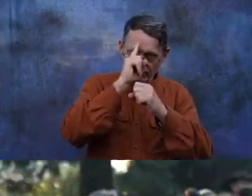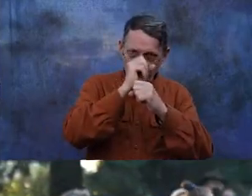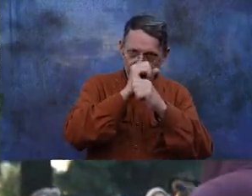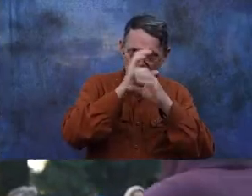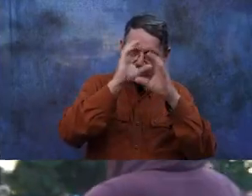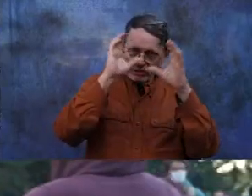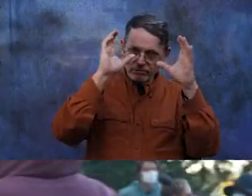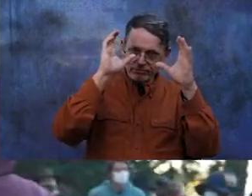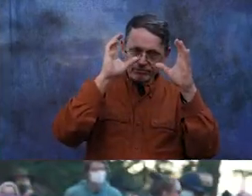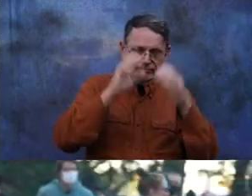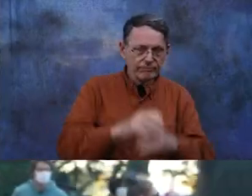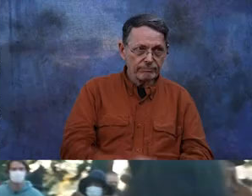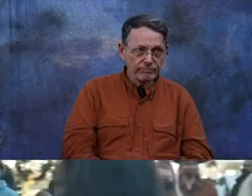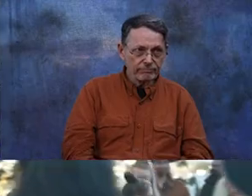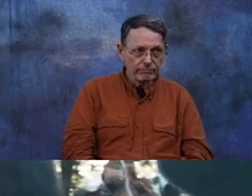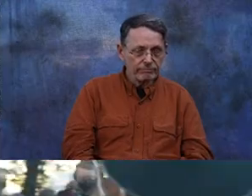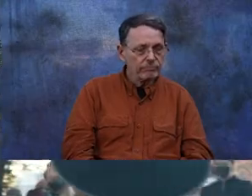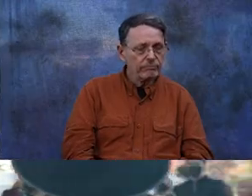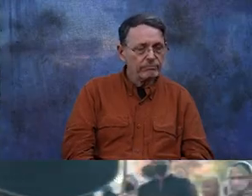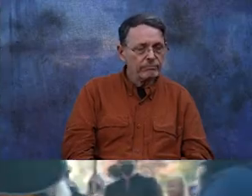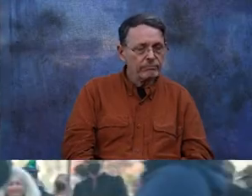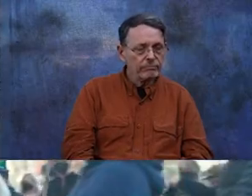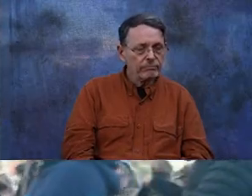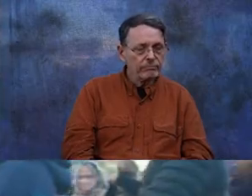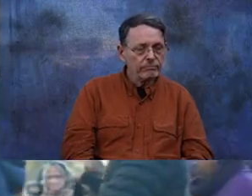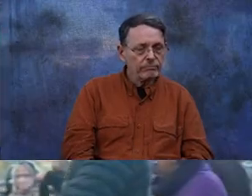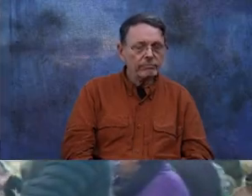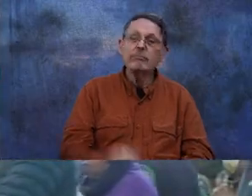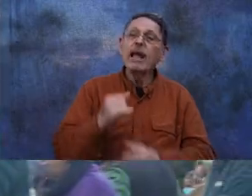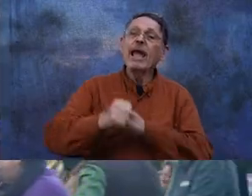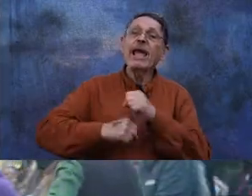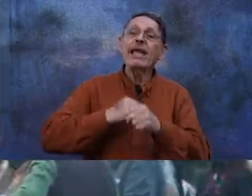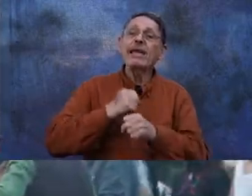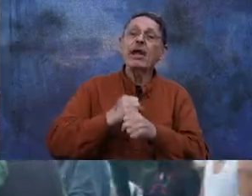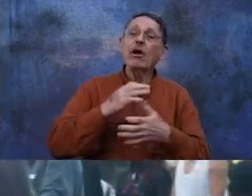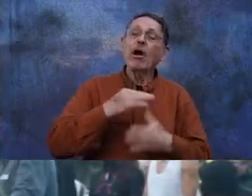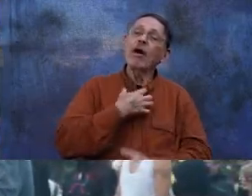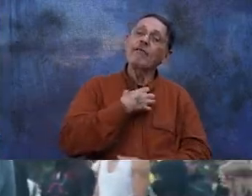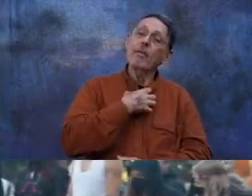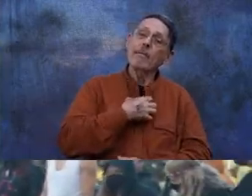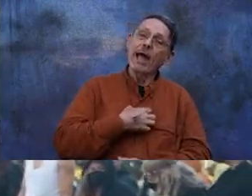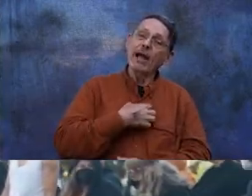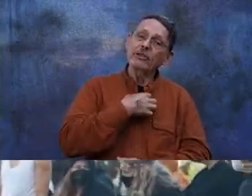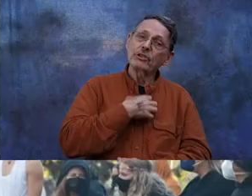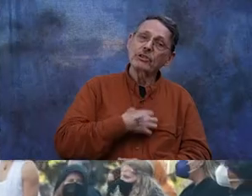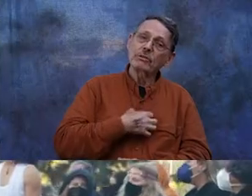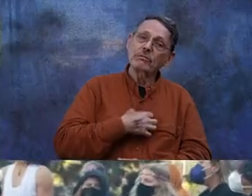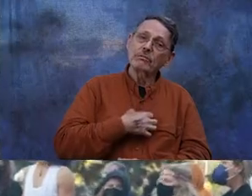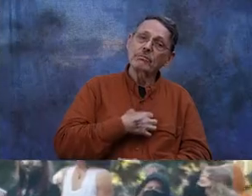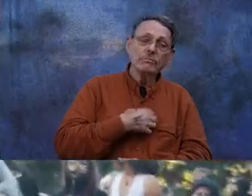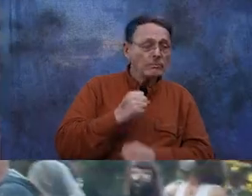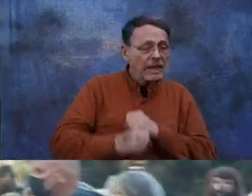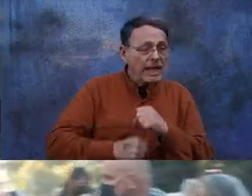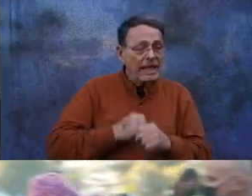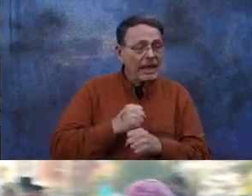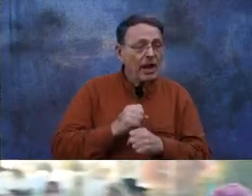vision. A year of passion. A year of